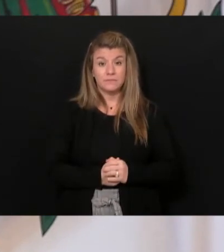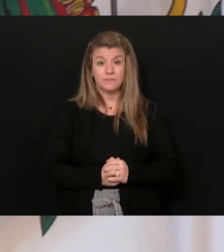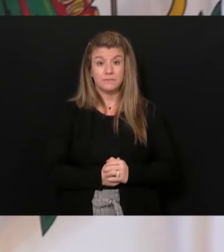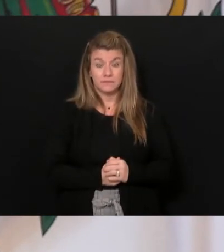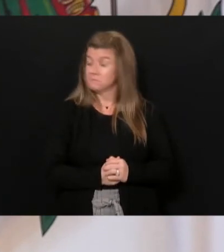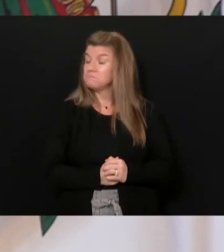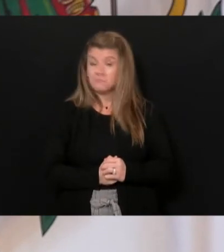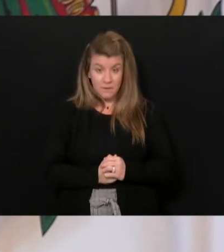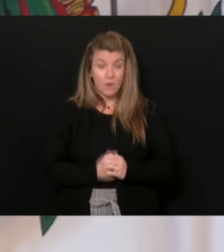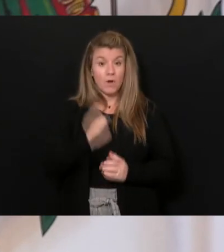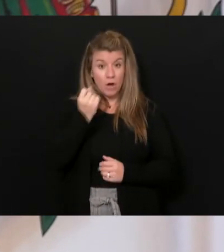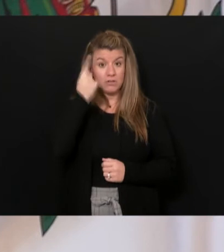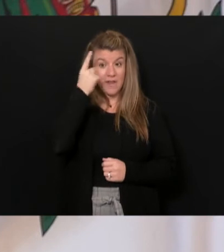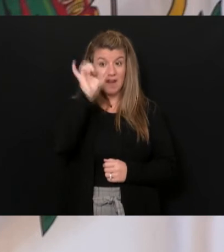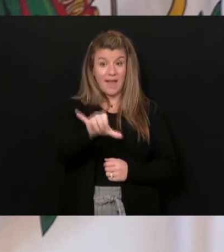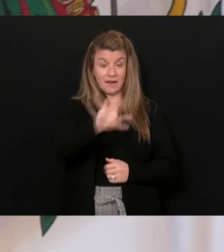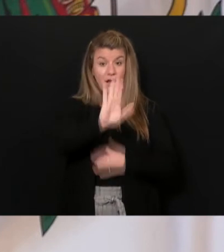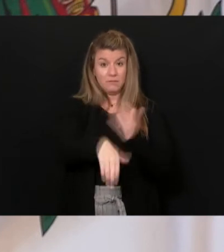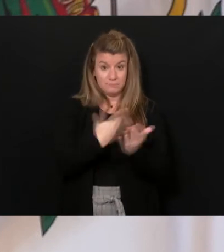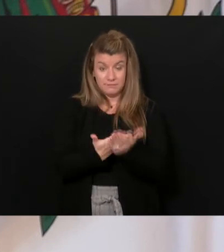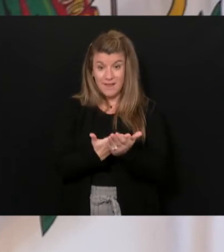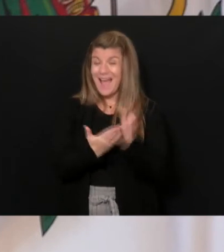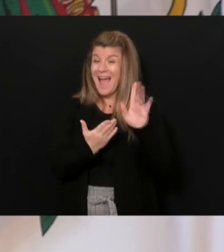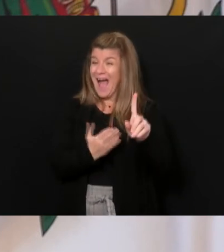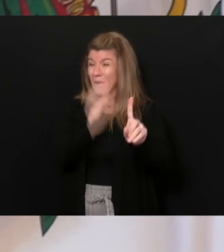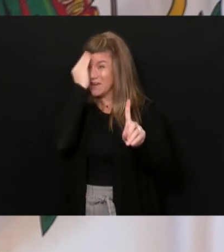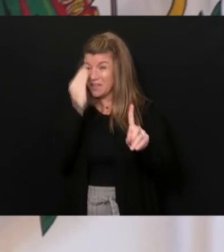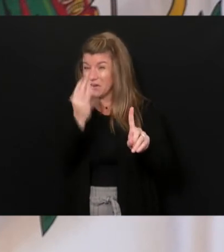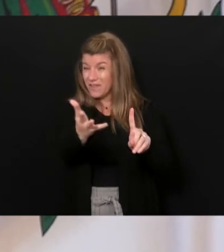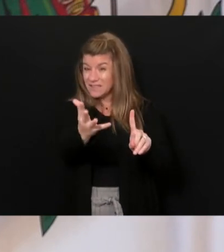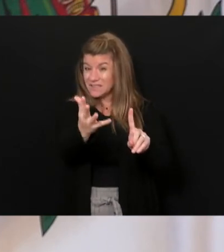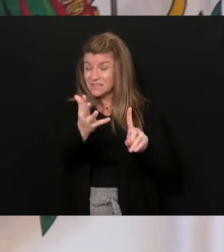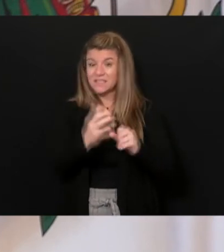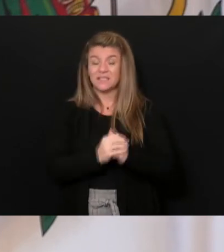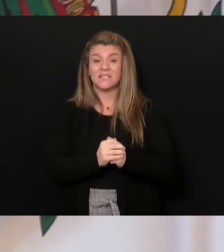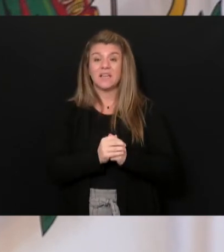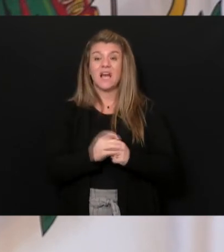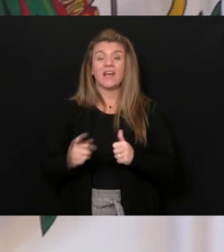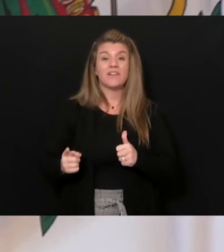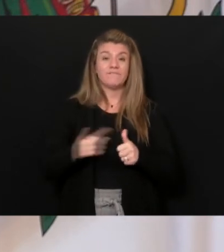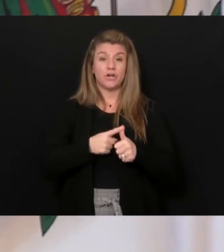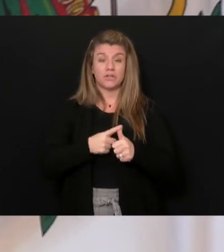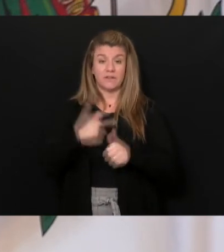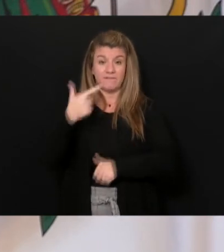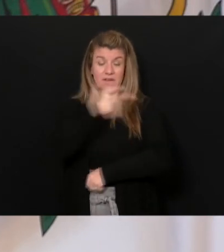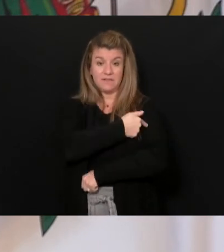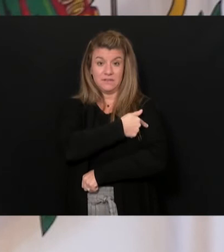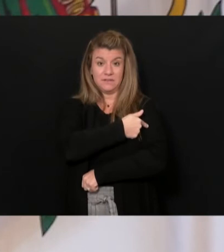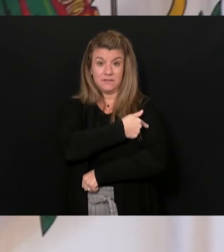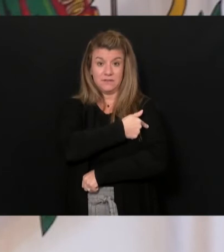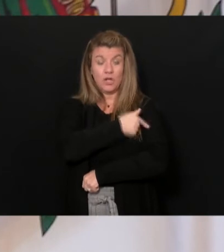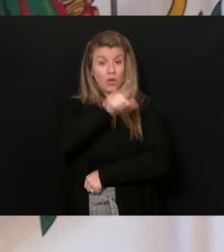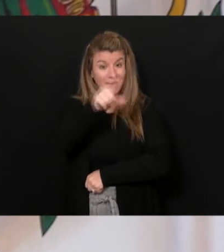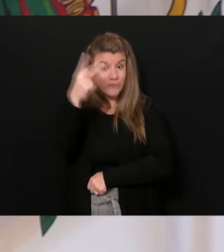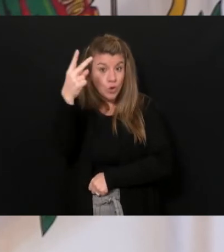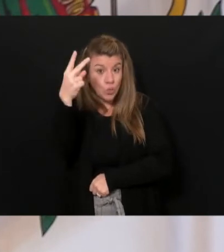all that being said, I would say to you just this. Upon the first vaccine, the first one, you got to take